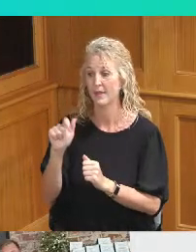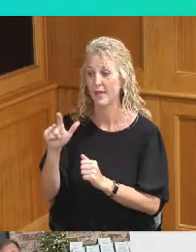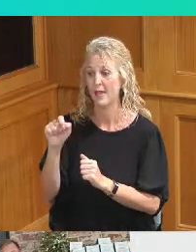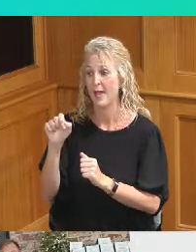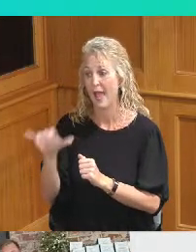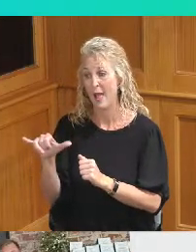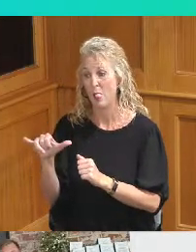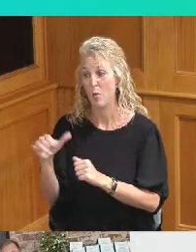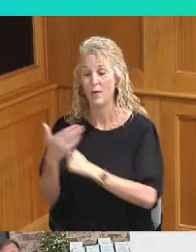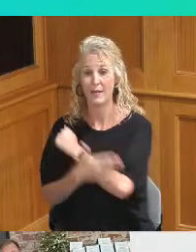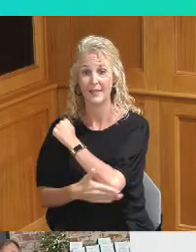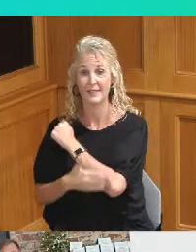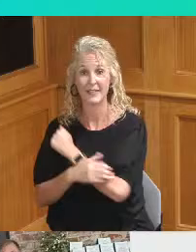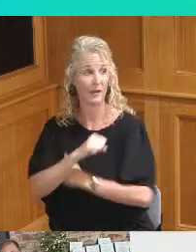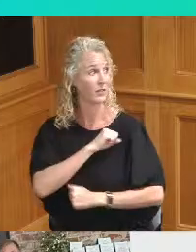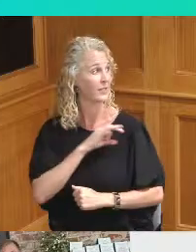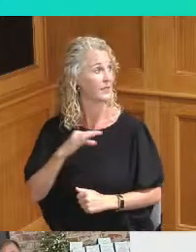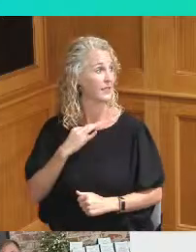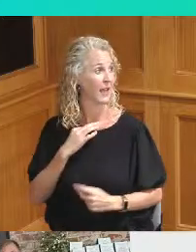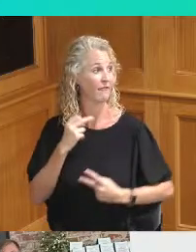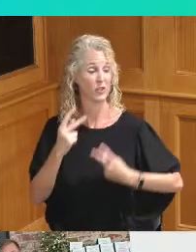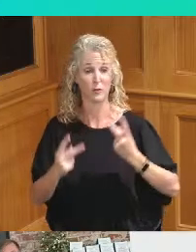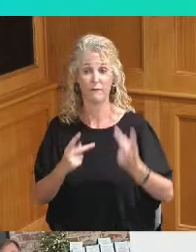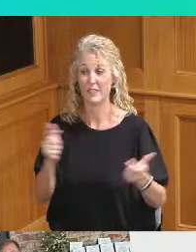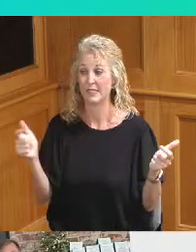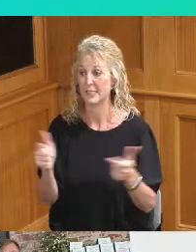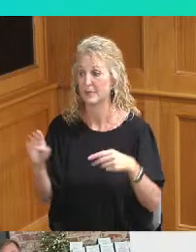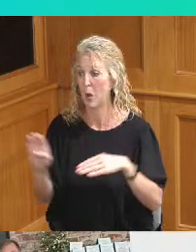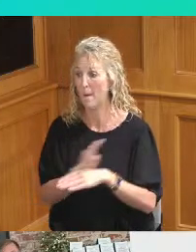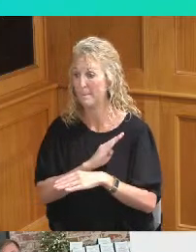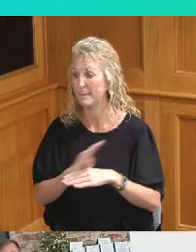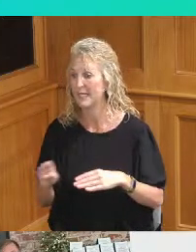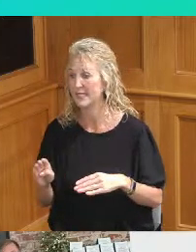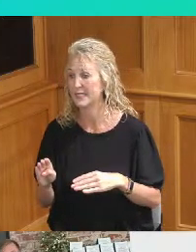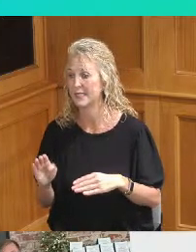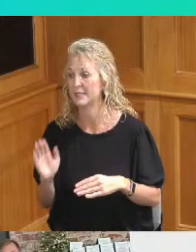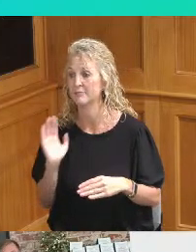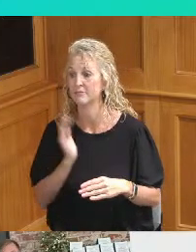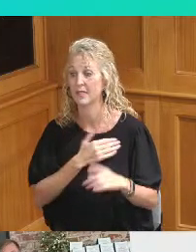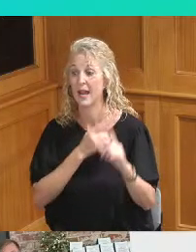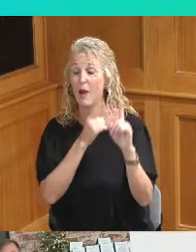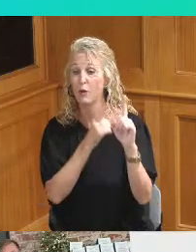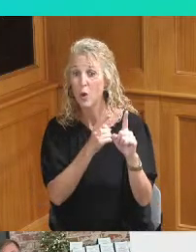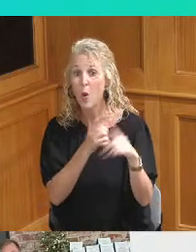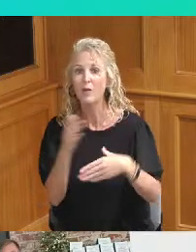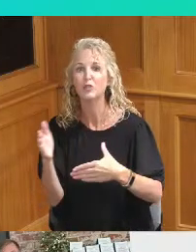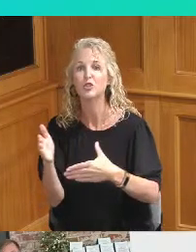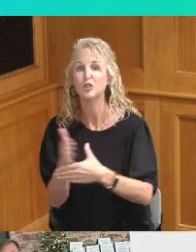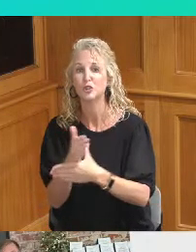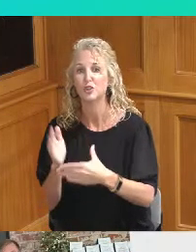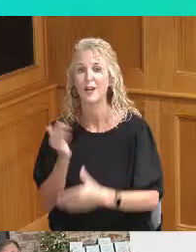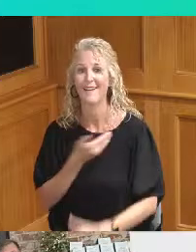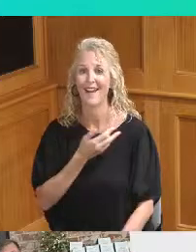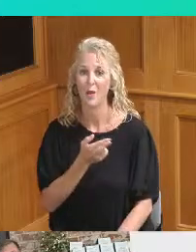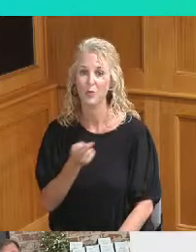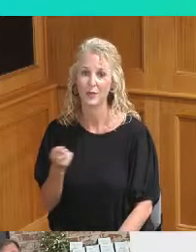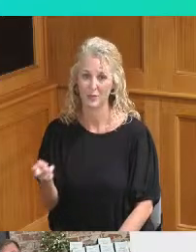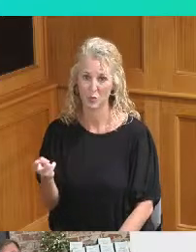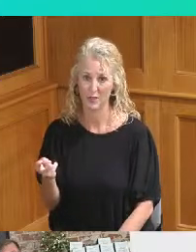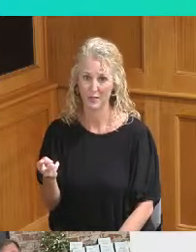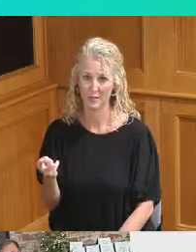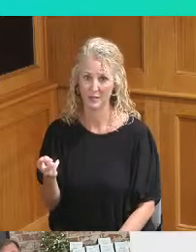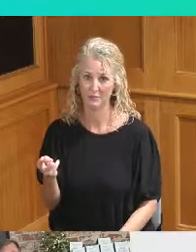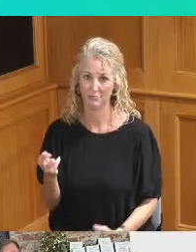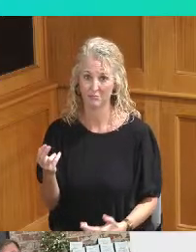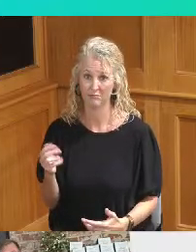staff visiting small businesses, and essentially with the goal of sharing the resources of the Hamilton County Small Business Office housed